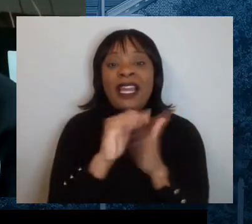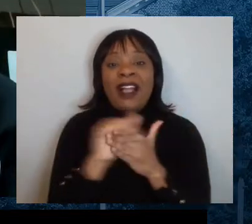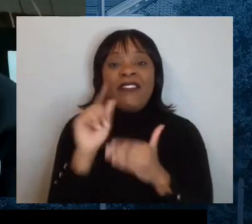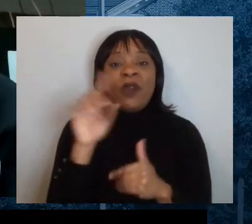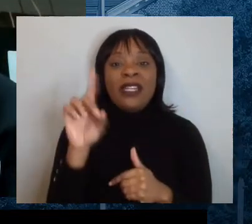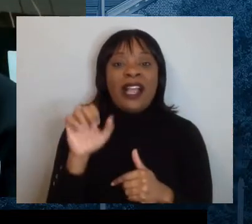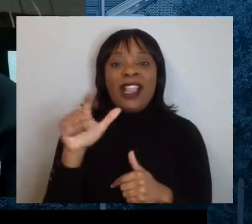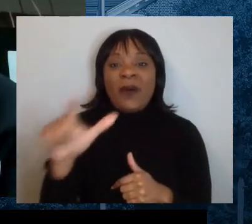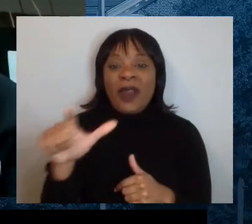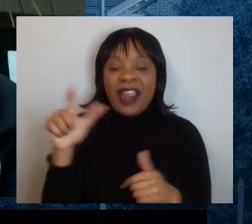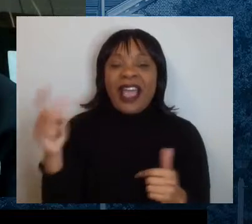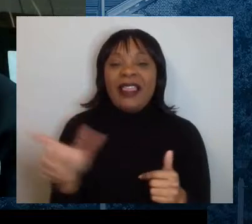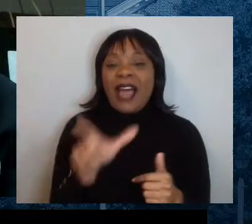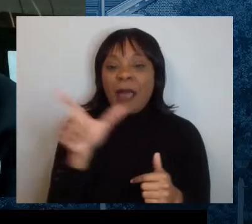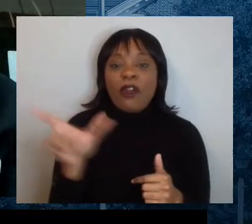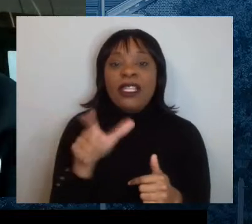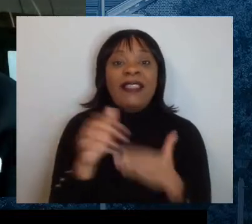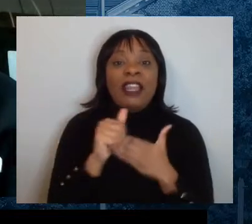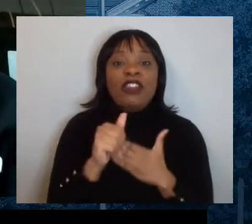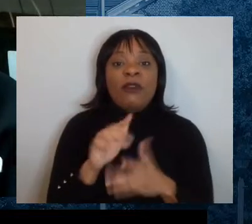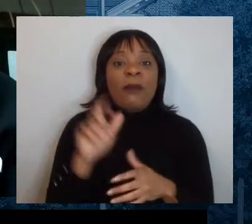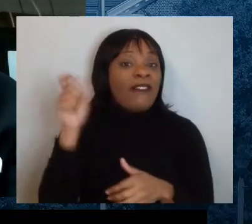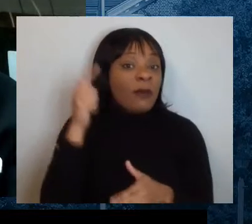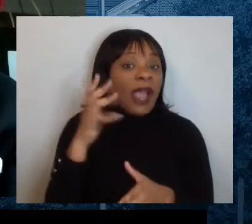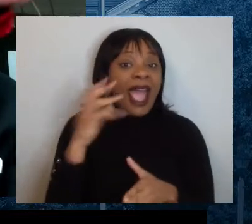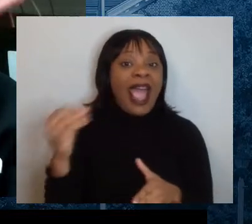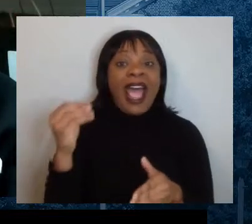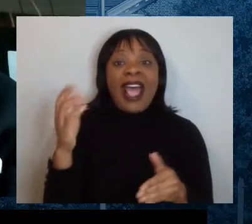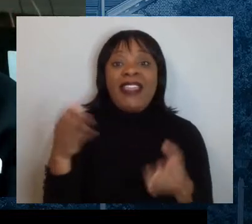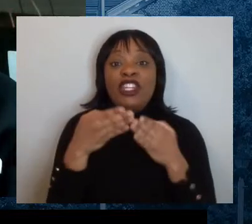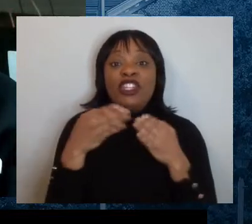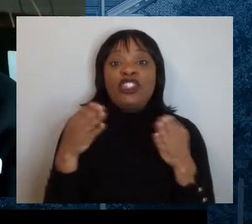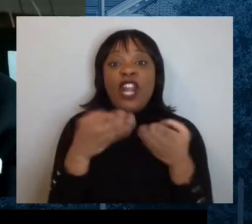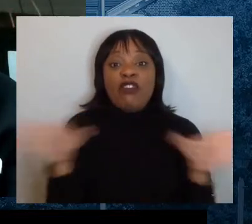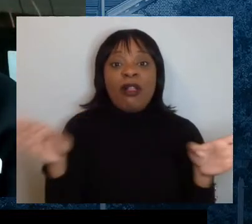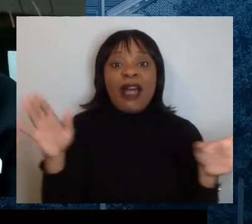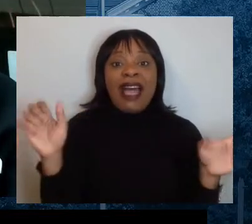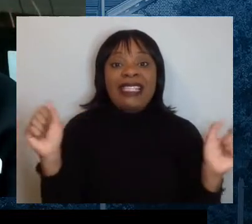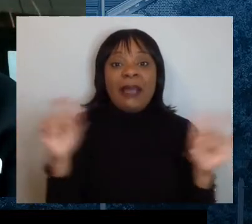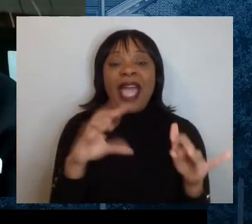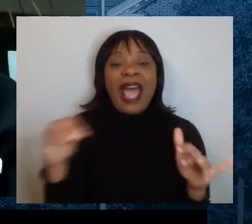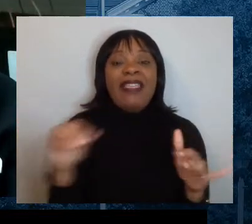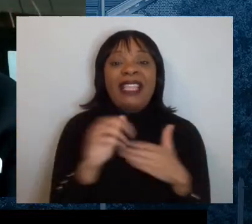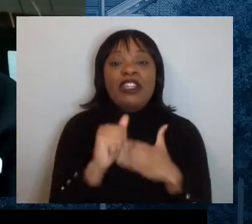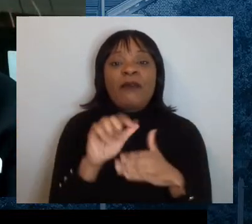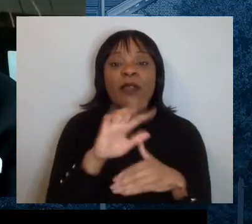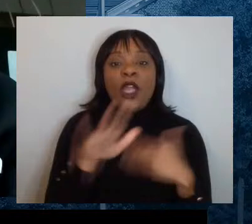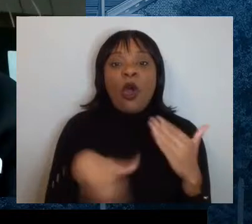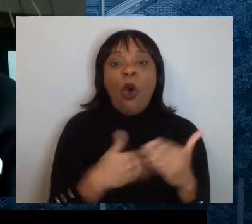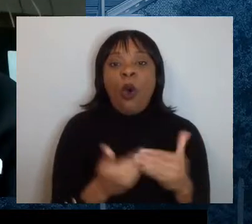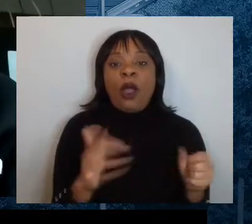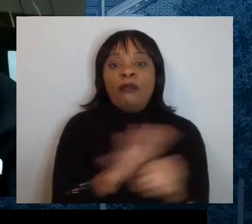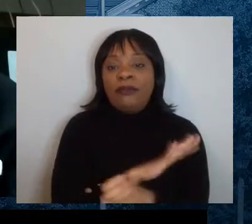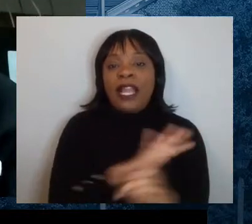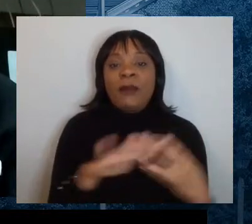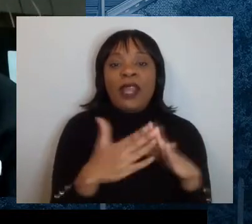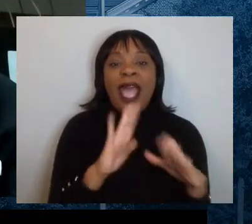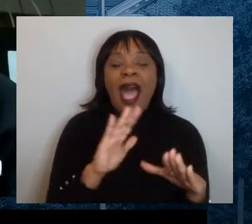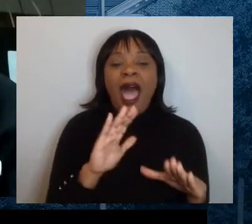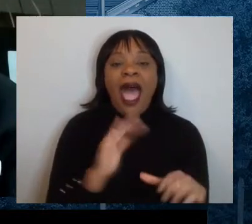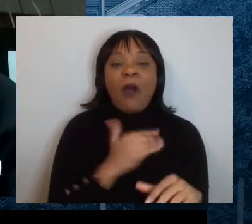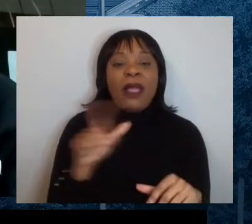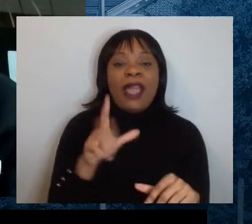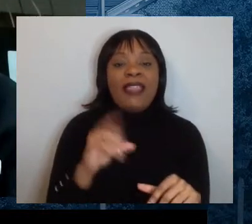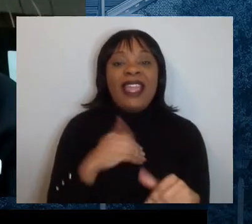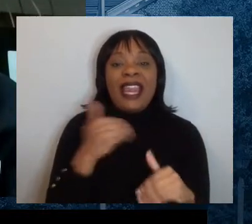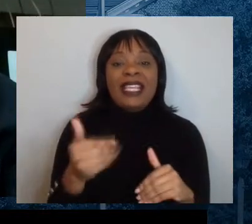the leadership of the governor, the leadership of the General Assembly, the leadership of the entire community, our librarians, and the next leader, I don't know